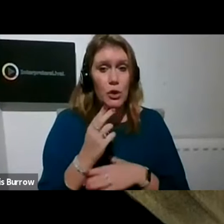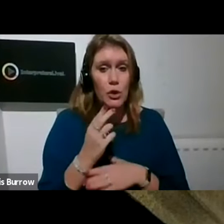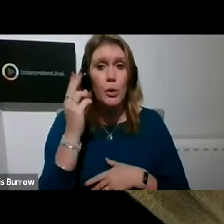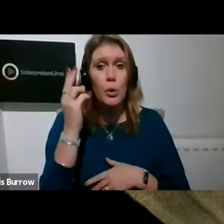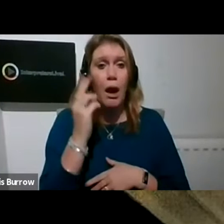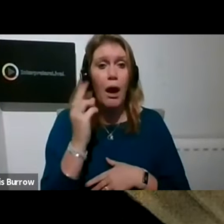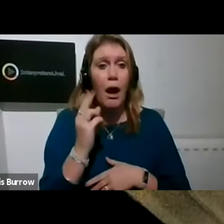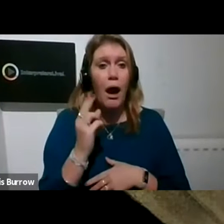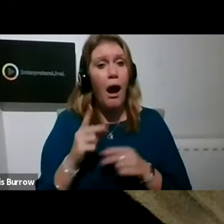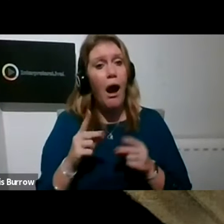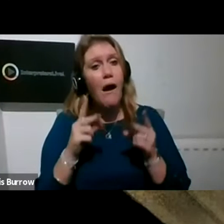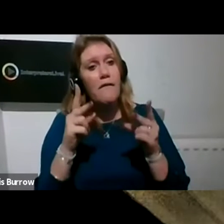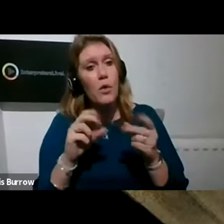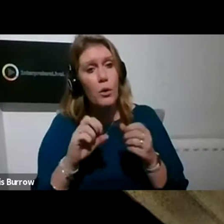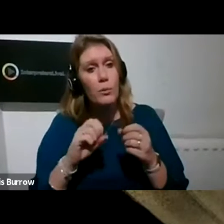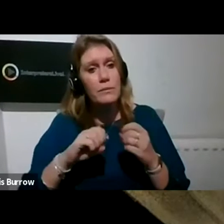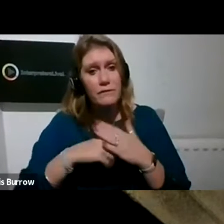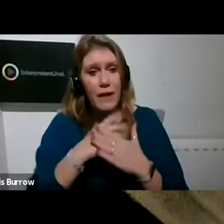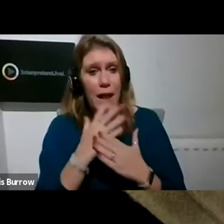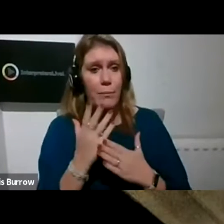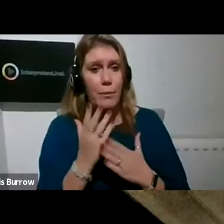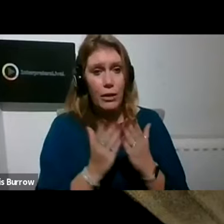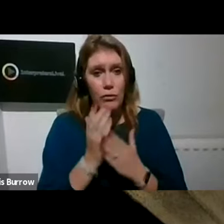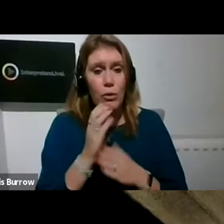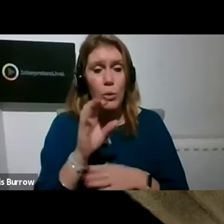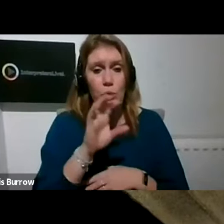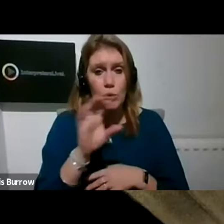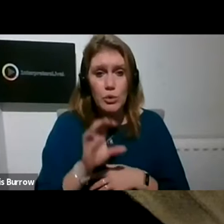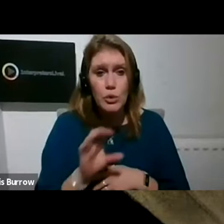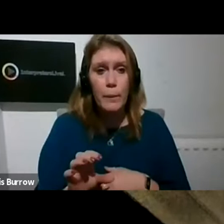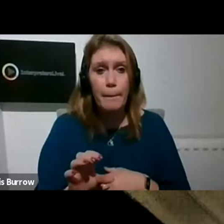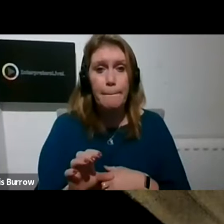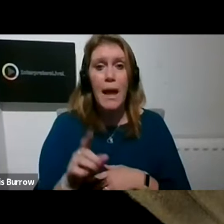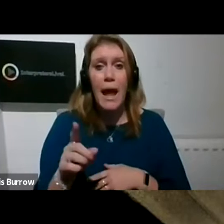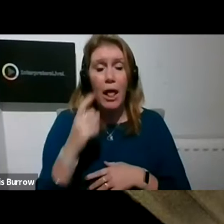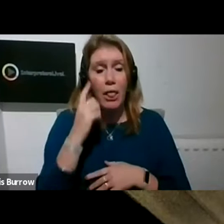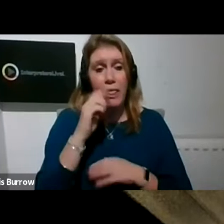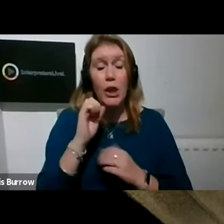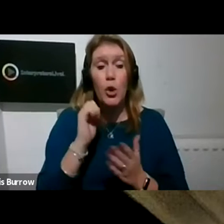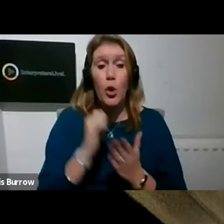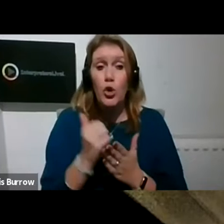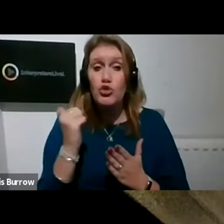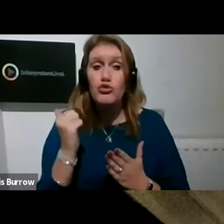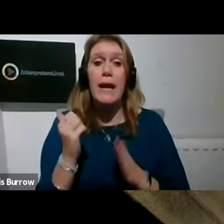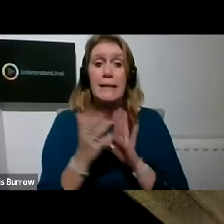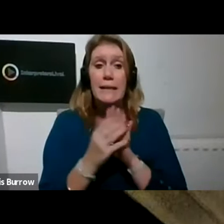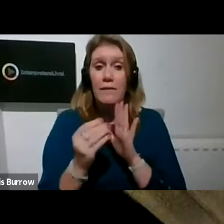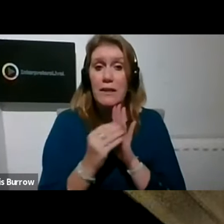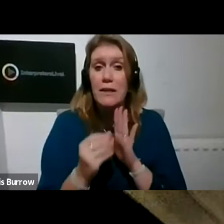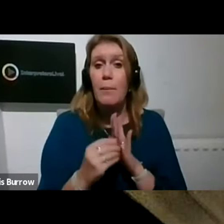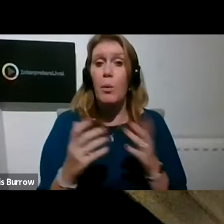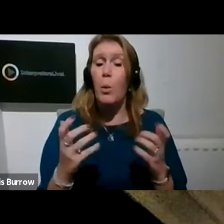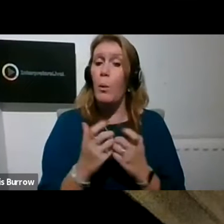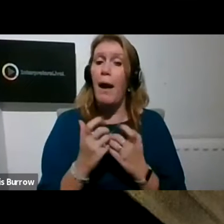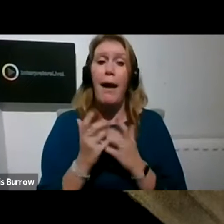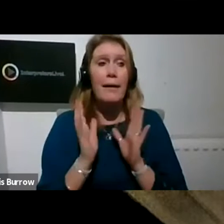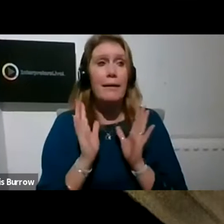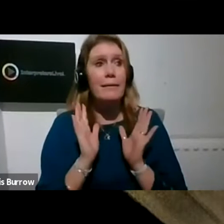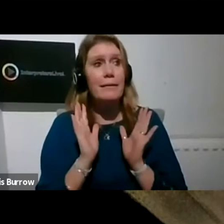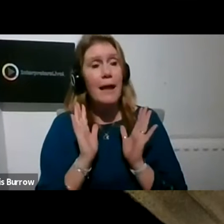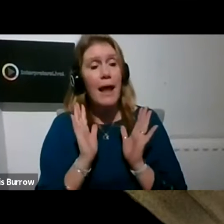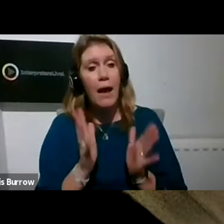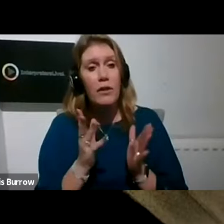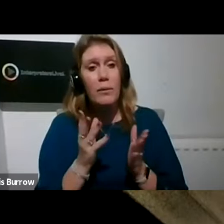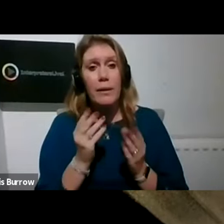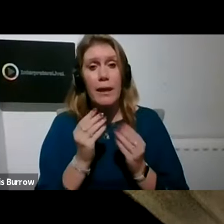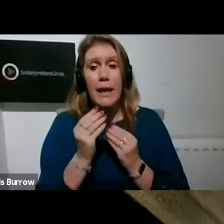through these things that have created on Zoom. And I think you're such a great example of that, where it doesn't have to be a story